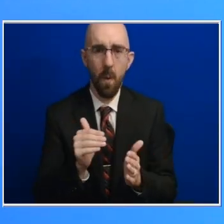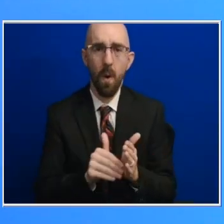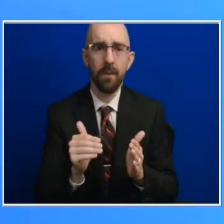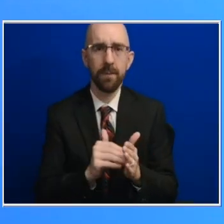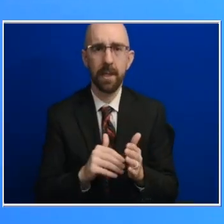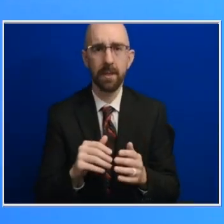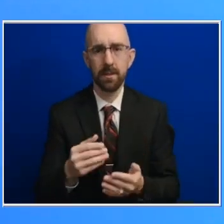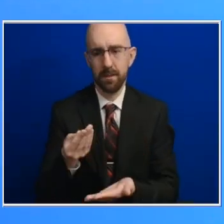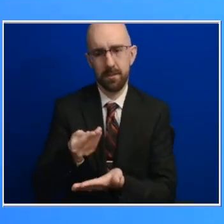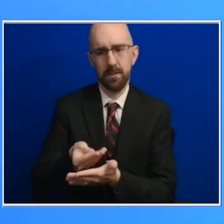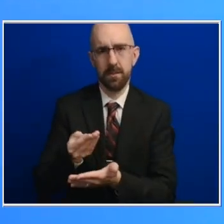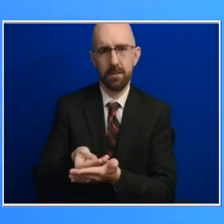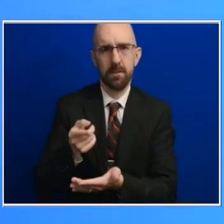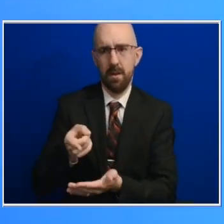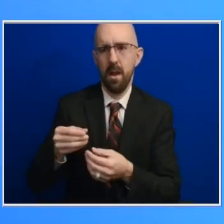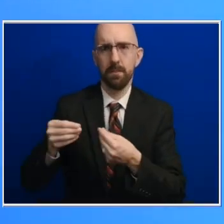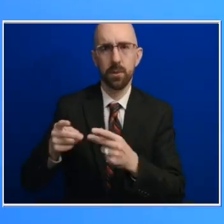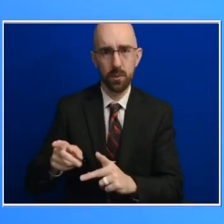socioeconomic opportunities,